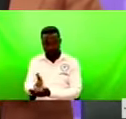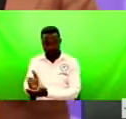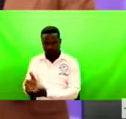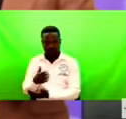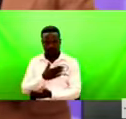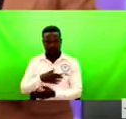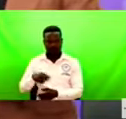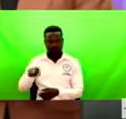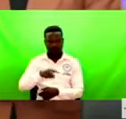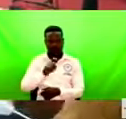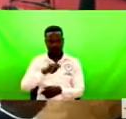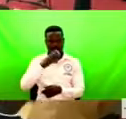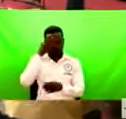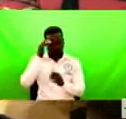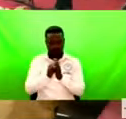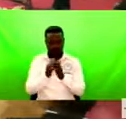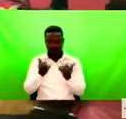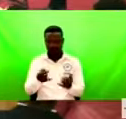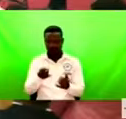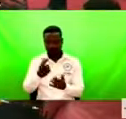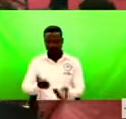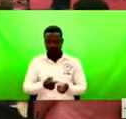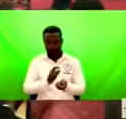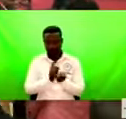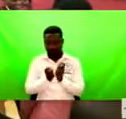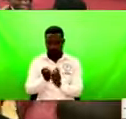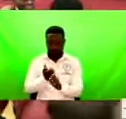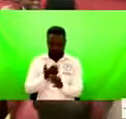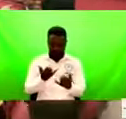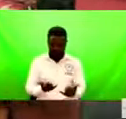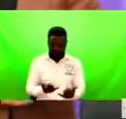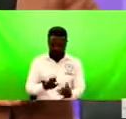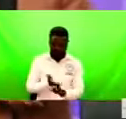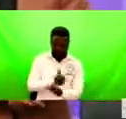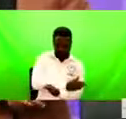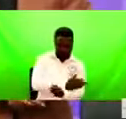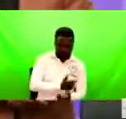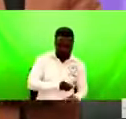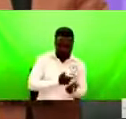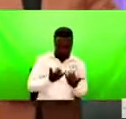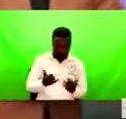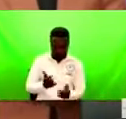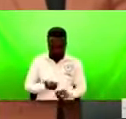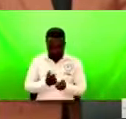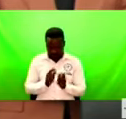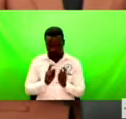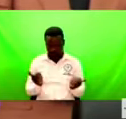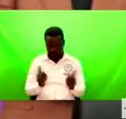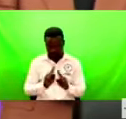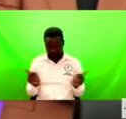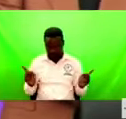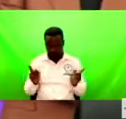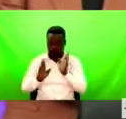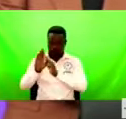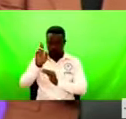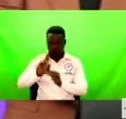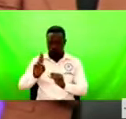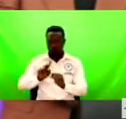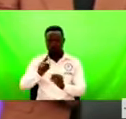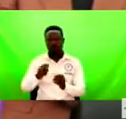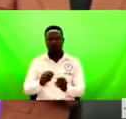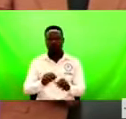that you are never the same person. Yeah. You are changed. And God will use you mightily.